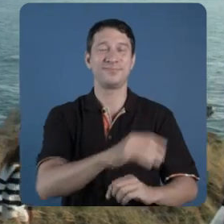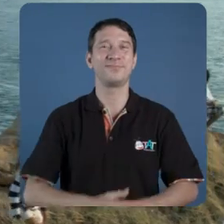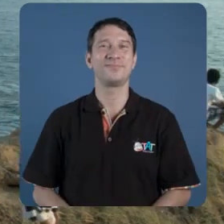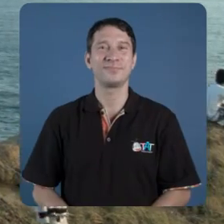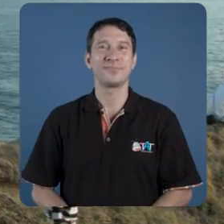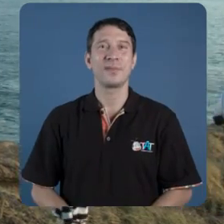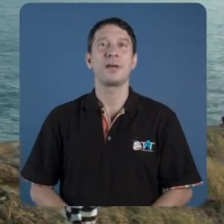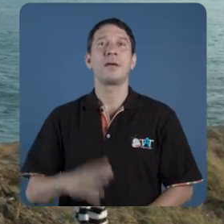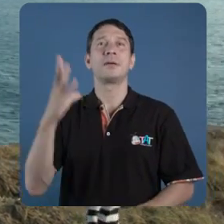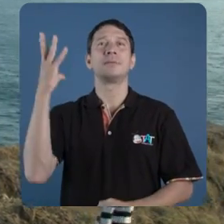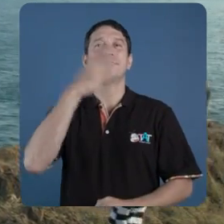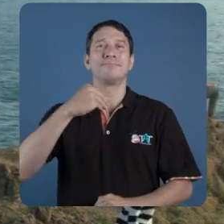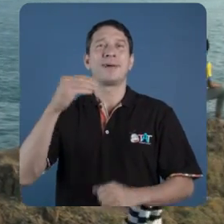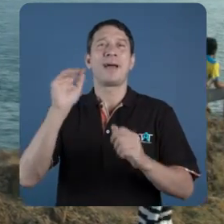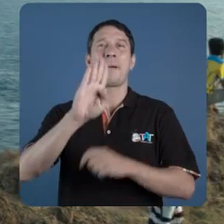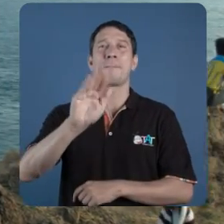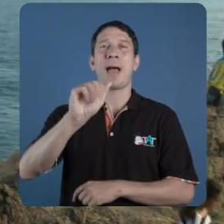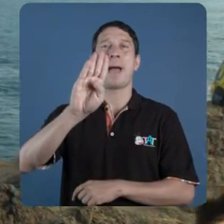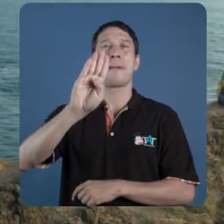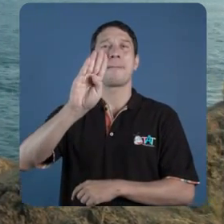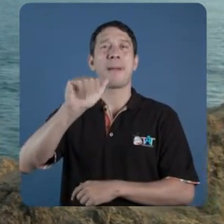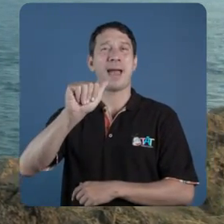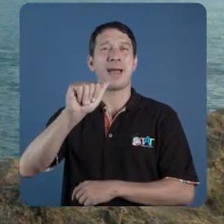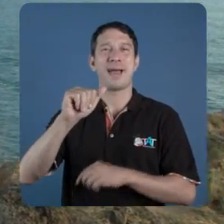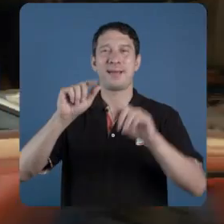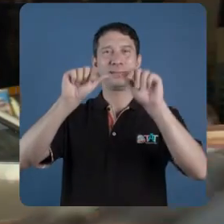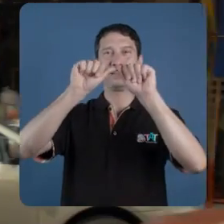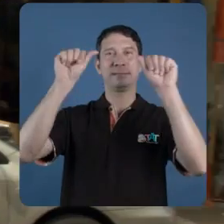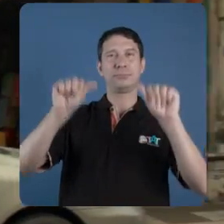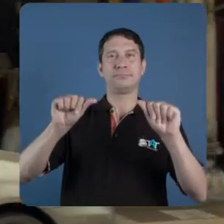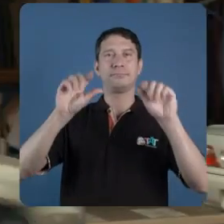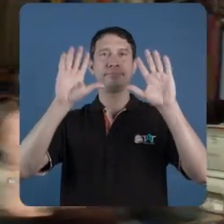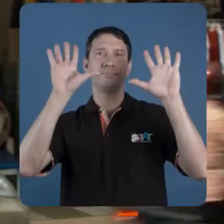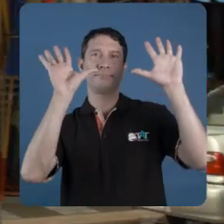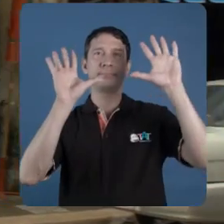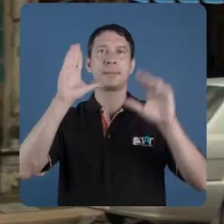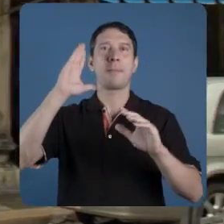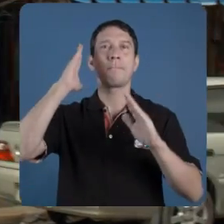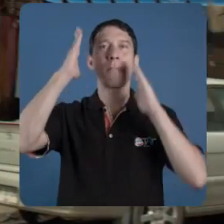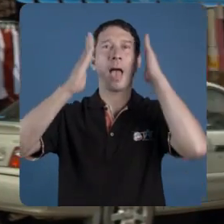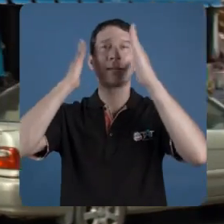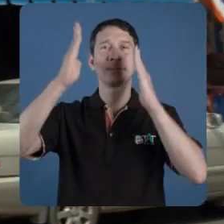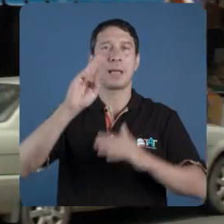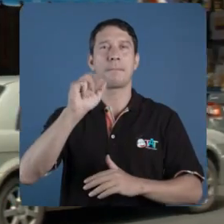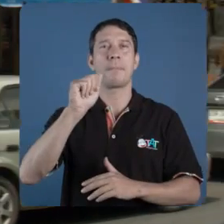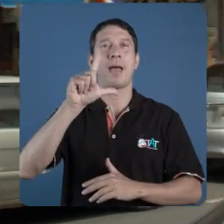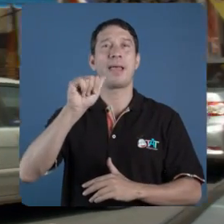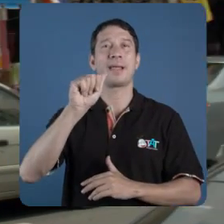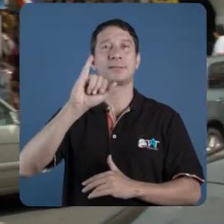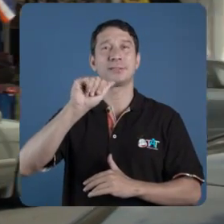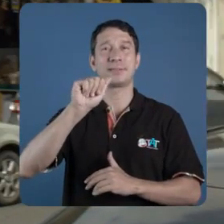bear the exotic mix of Sino-Portuguese architecture. The result? Form and function, beautiful